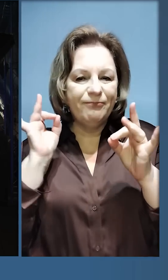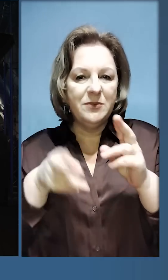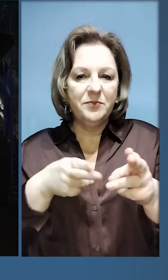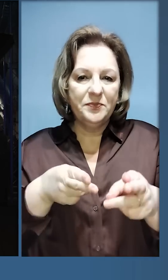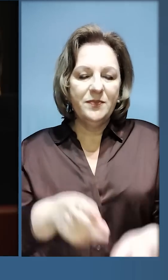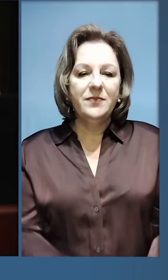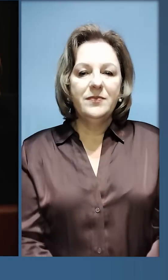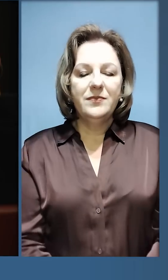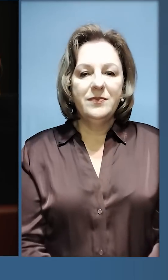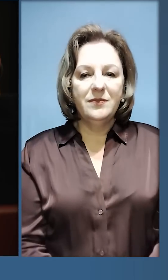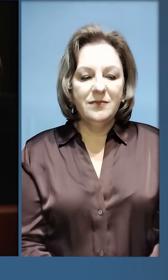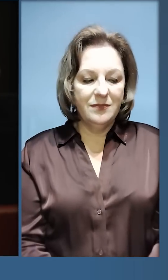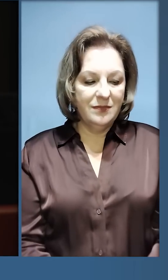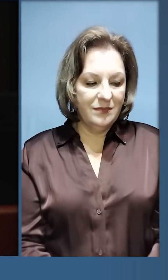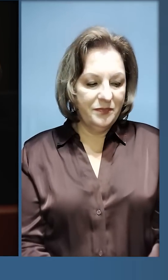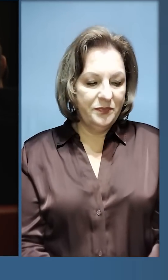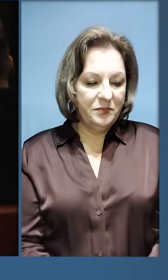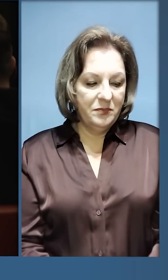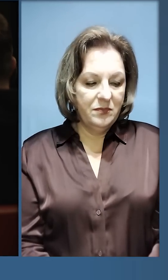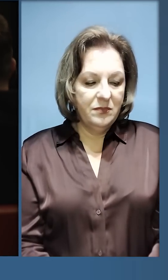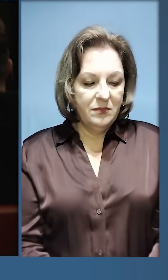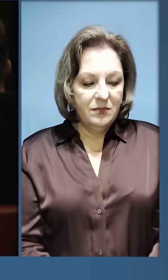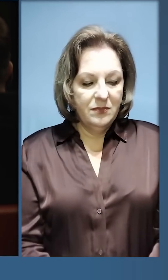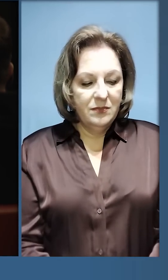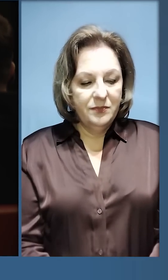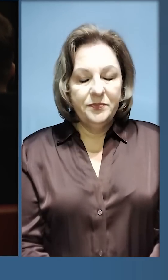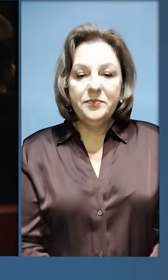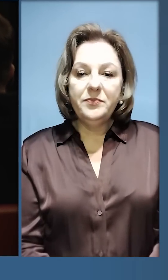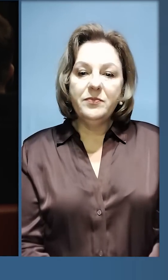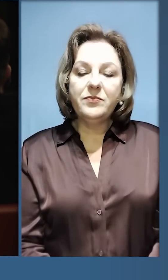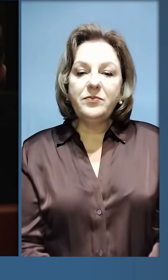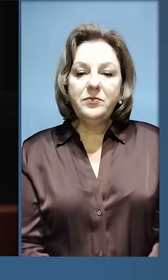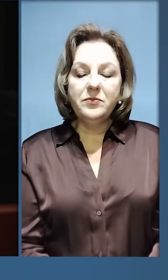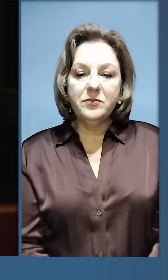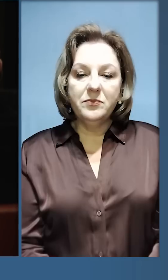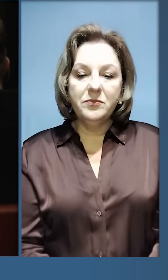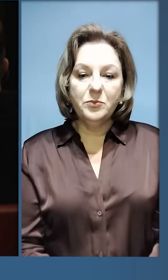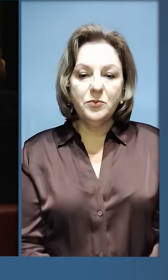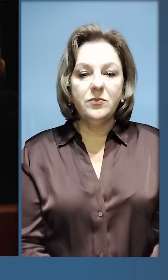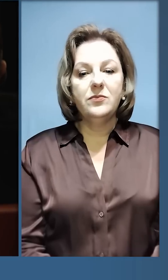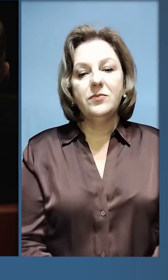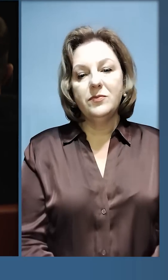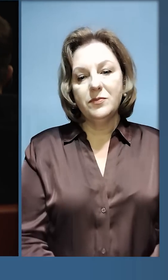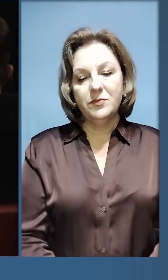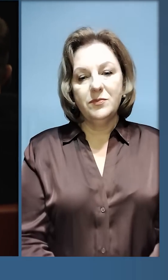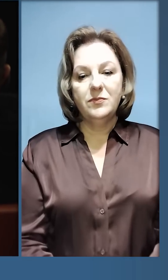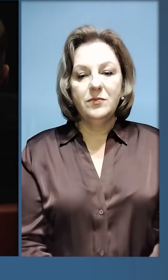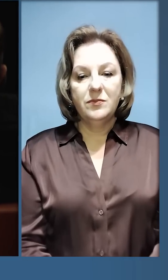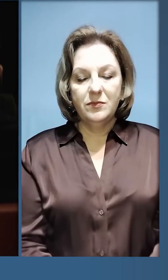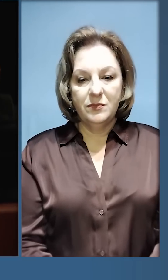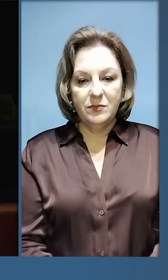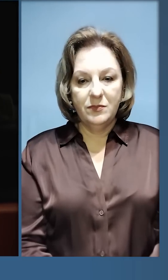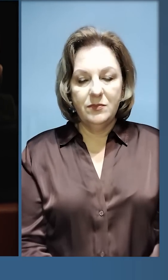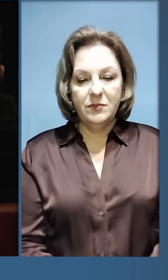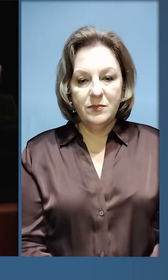I've expressed my gratitude, and I'll just leave it there for right now. And I'll tell you now why I wanted to